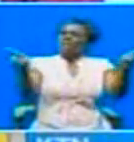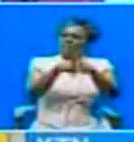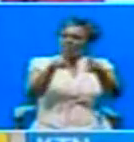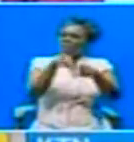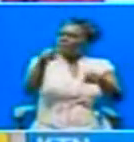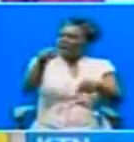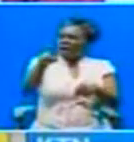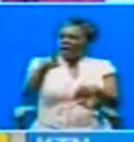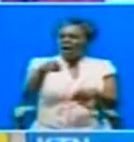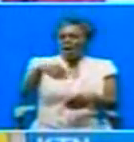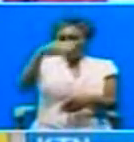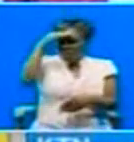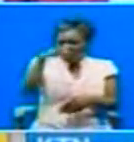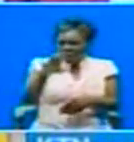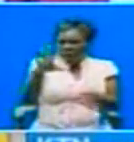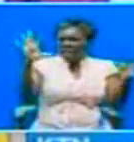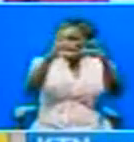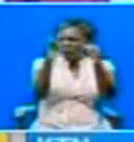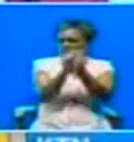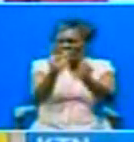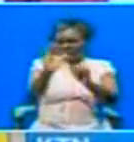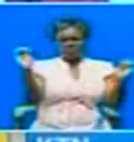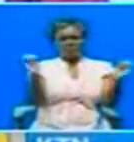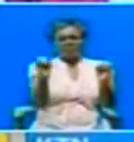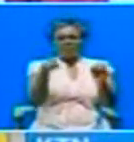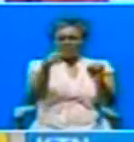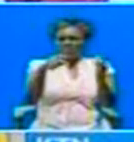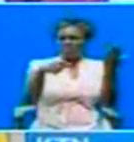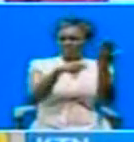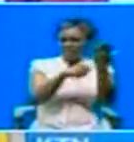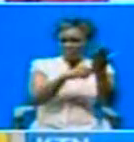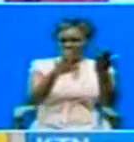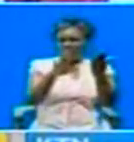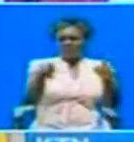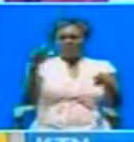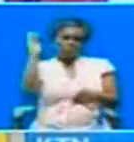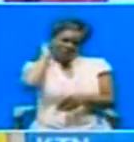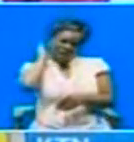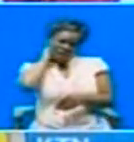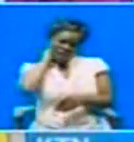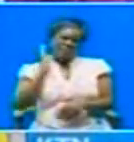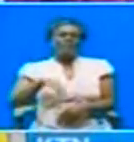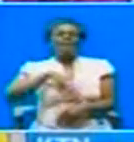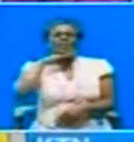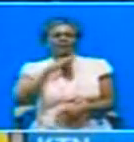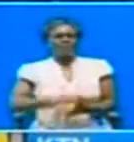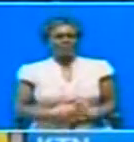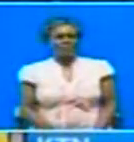has said there is no link whatsoever between their brand and the Murang’a deaths.